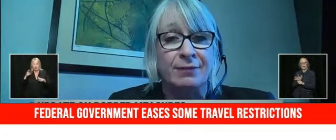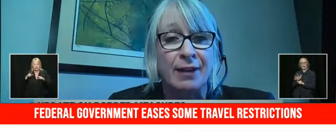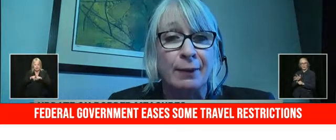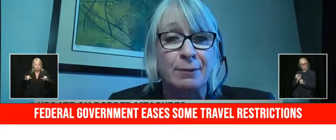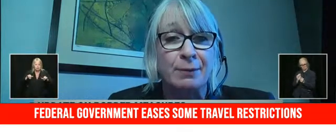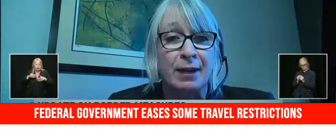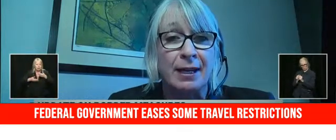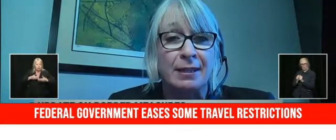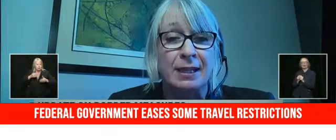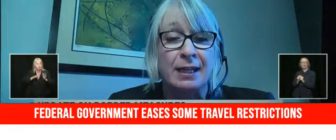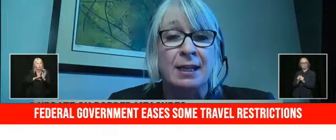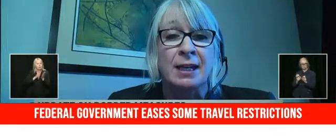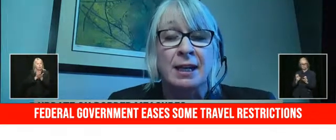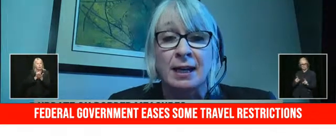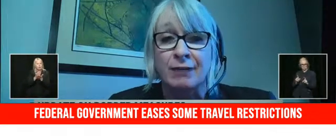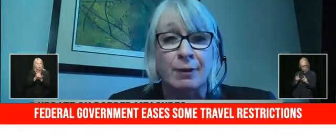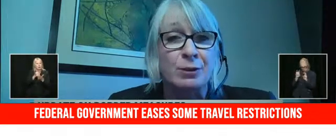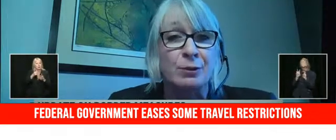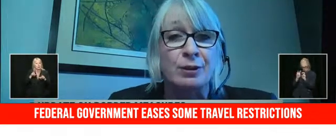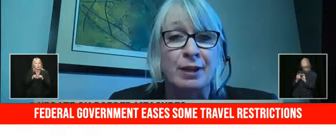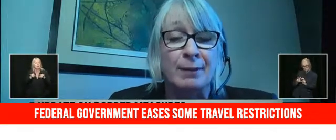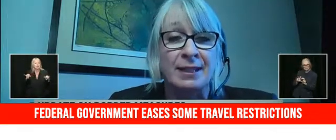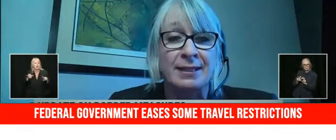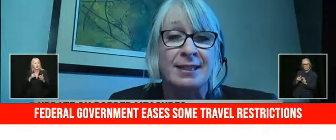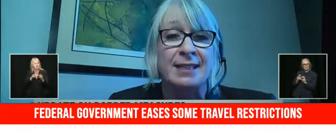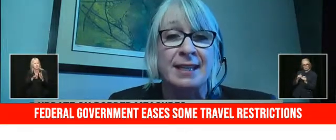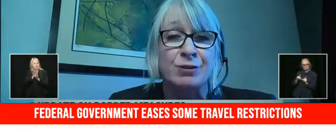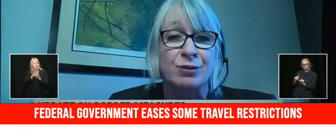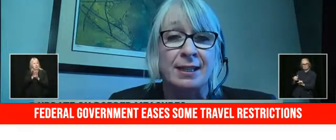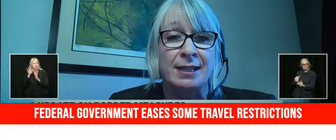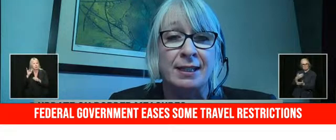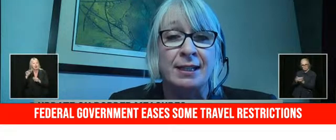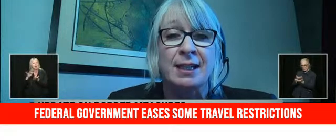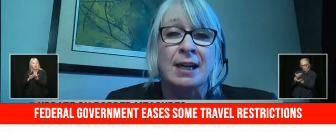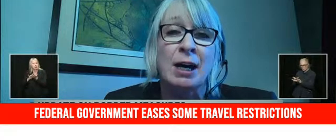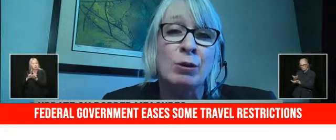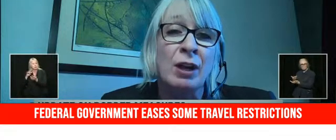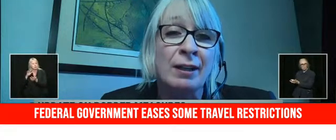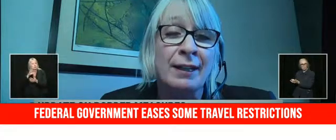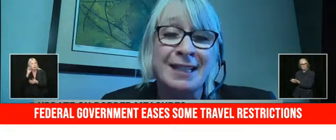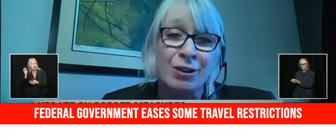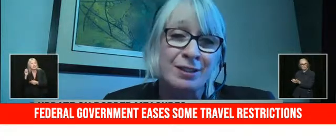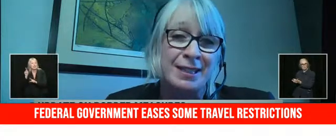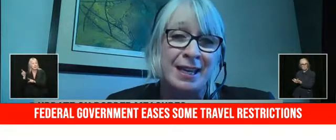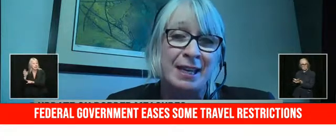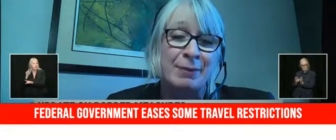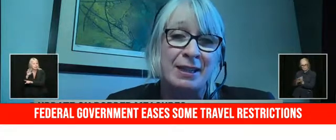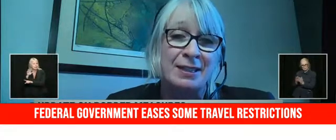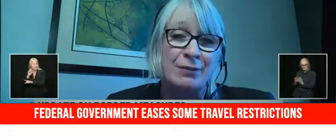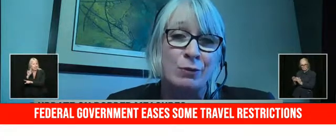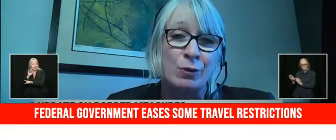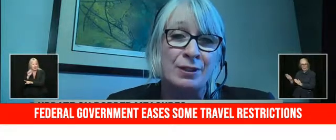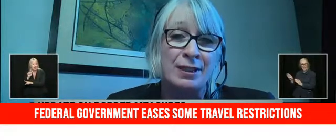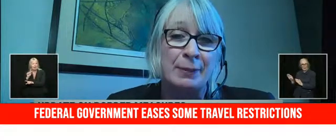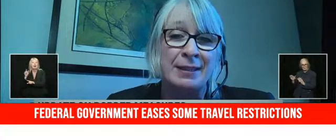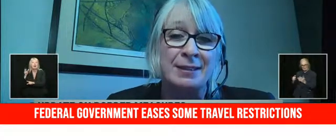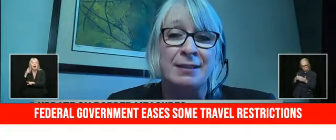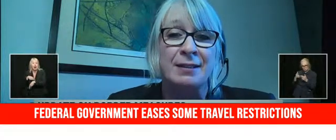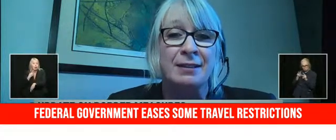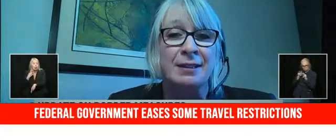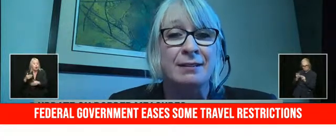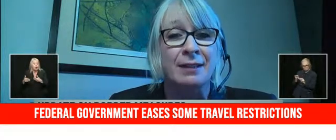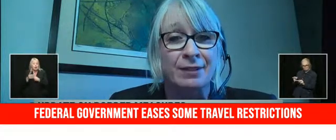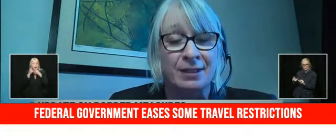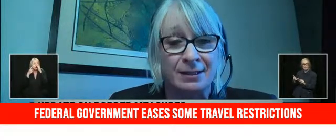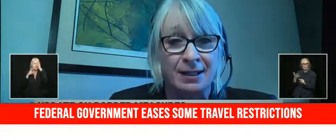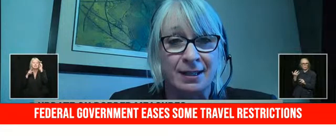it is developed by the pharmaceutical company, in this case, AstraZeneca. How long? It's hard to say because of course, it depends